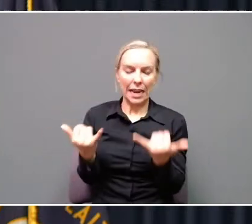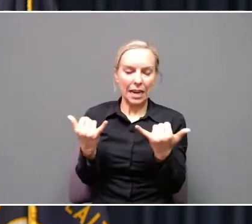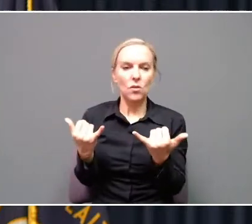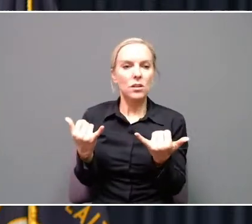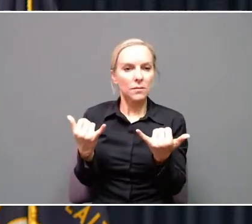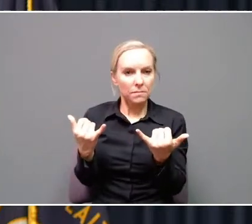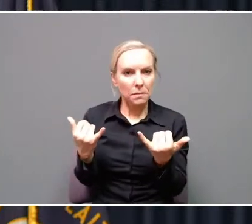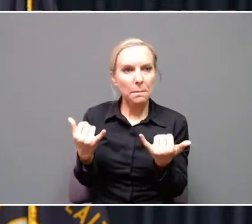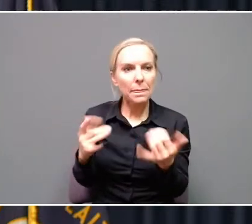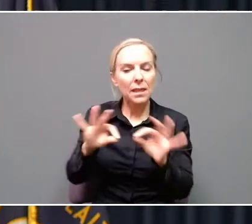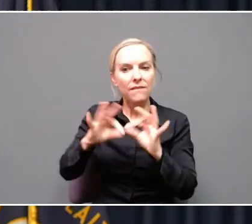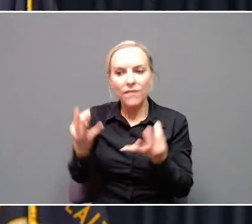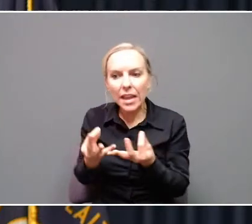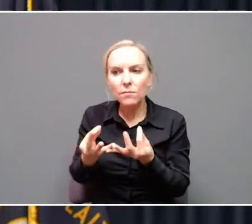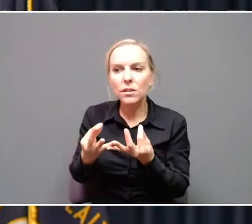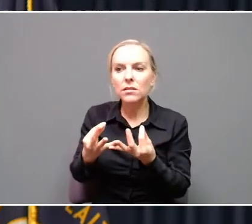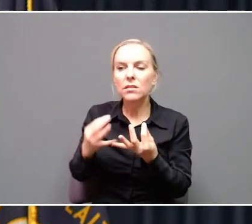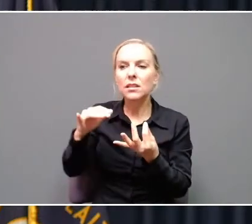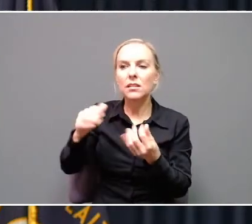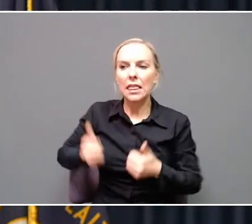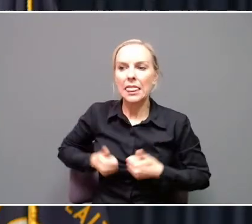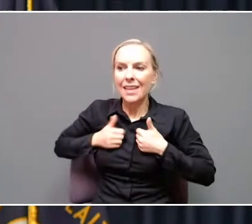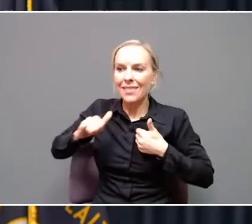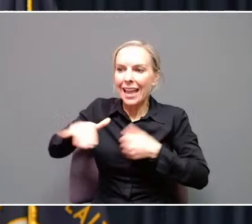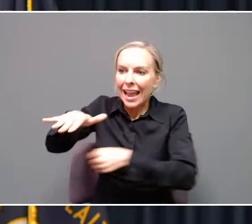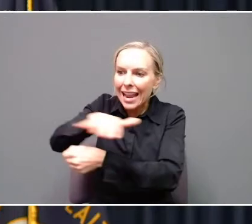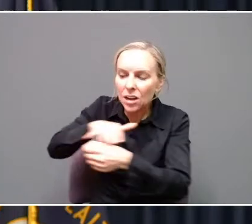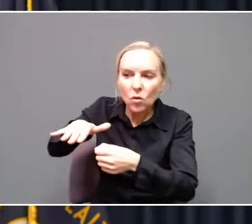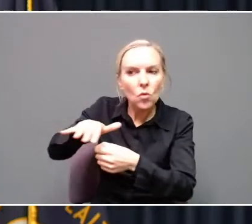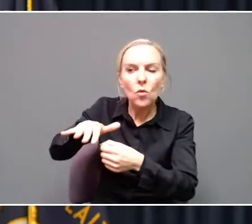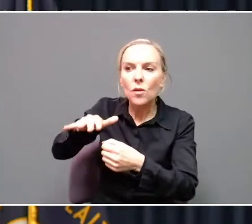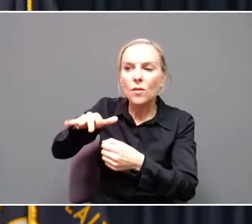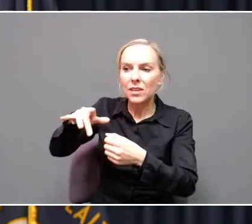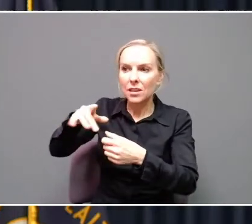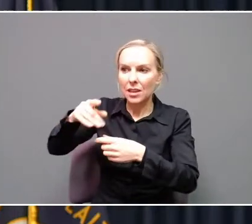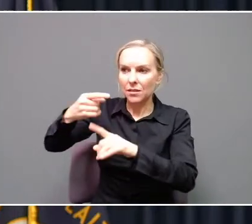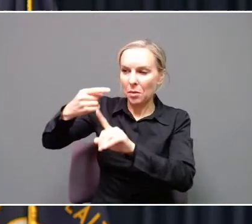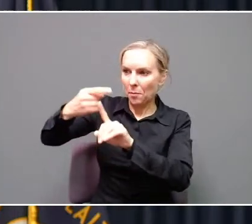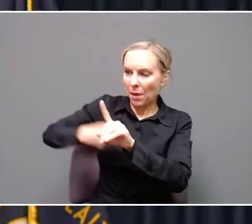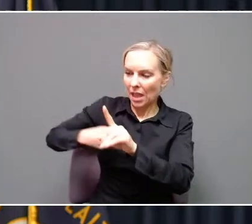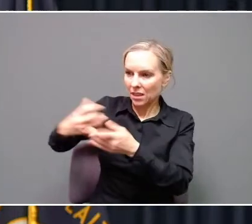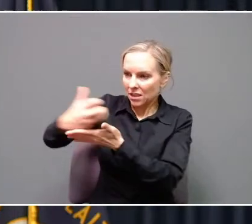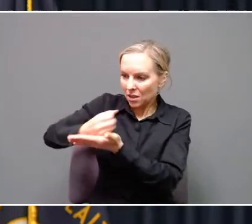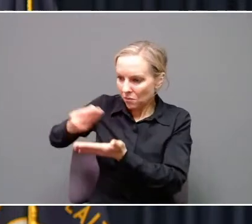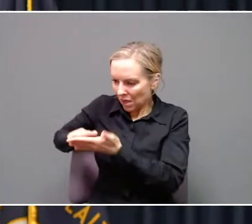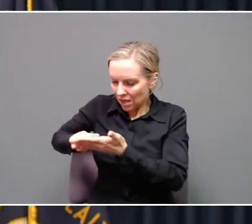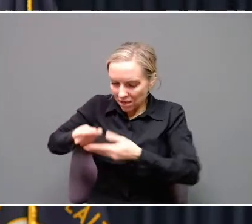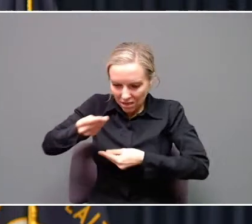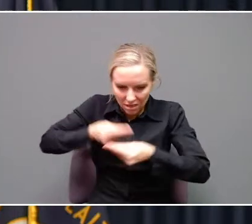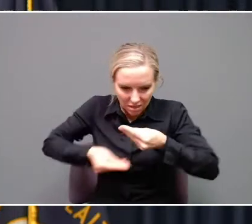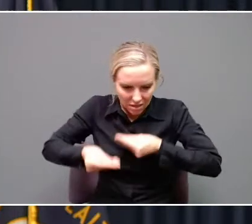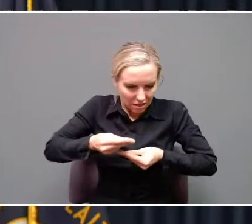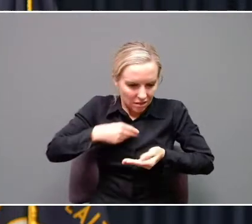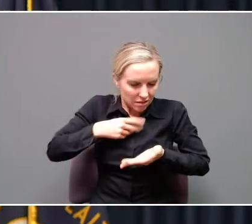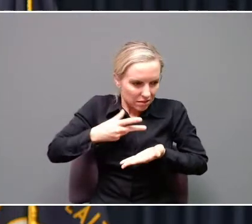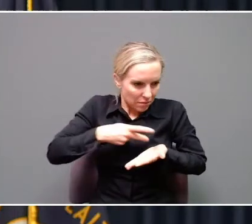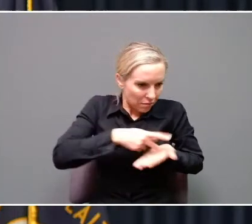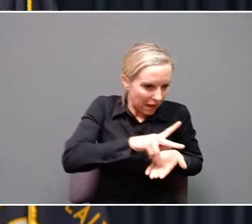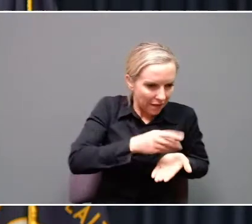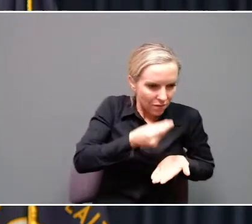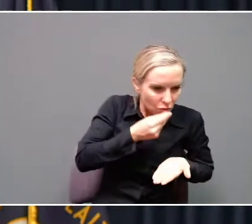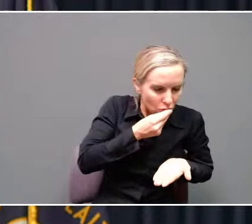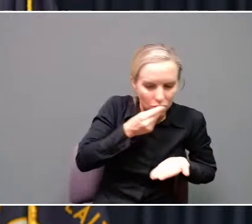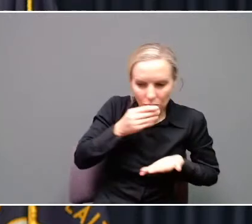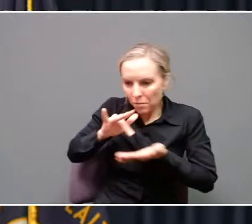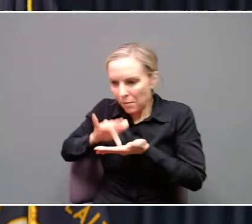the families in those areas may be struggling at the end of the month to buy food or medicine. And so we've got to understand in